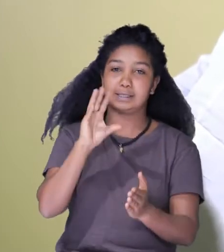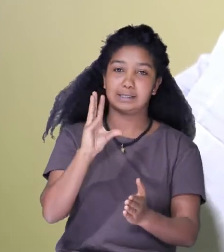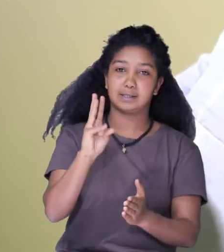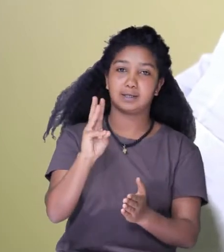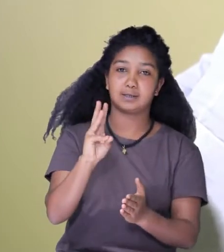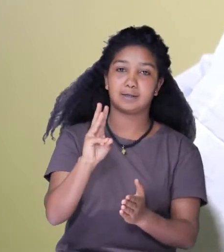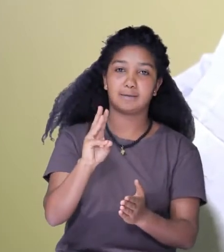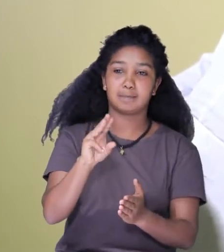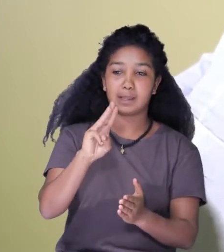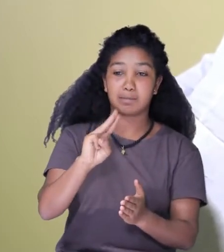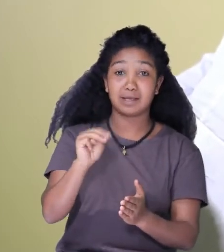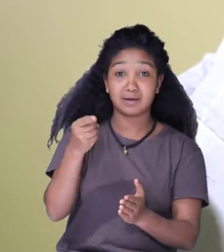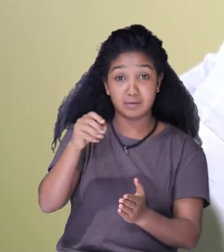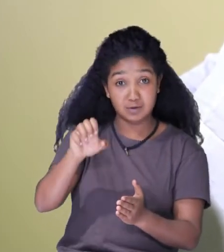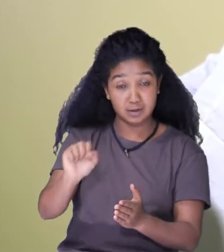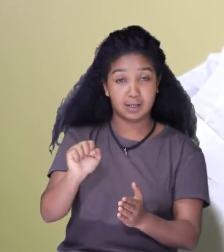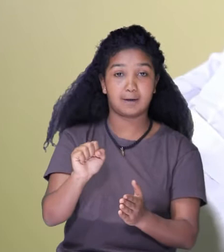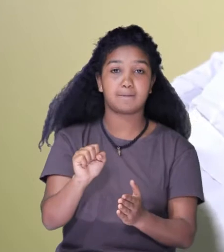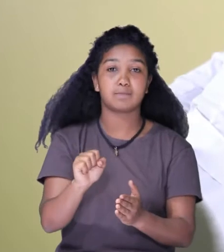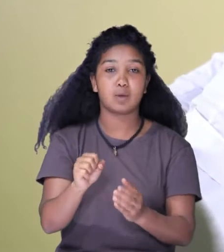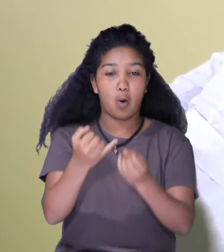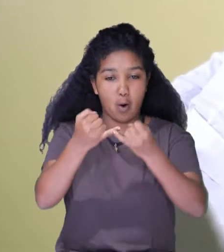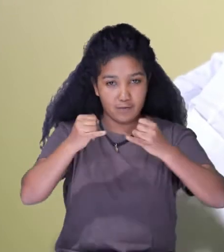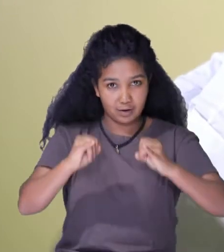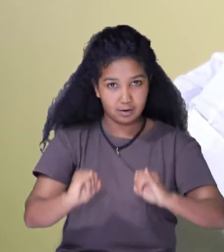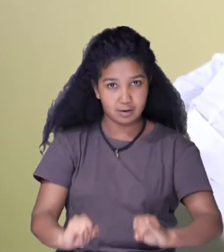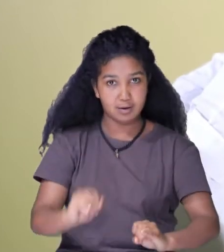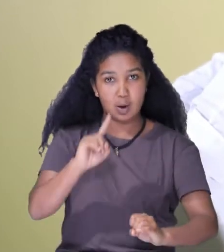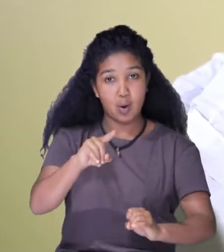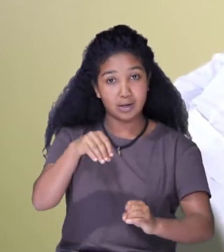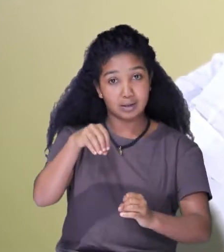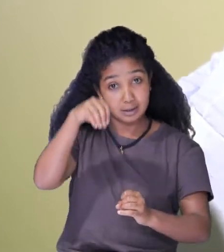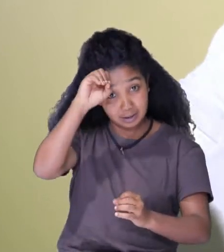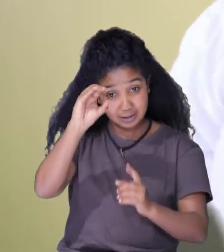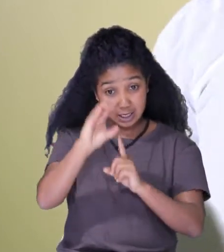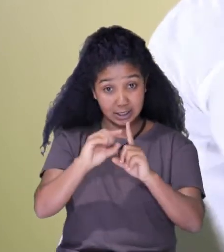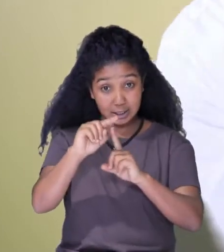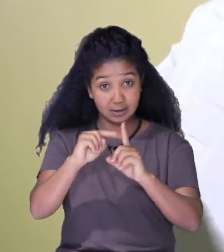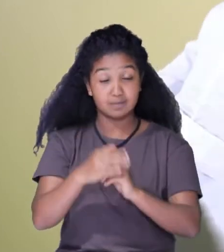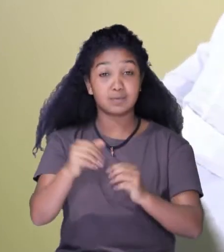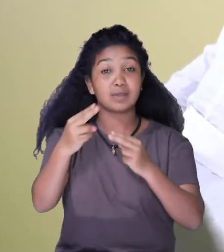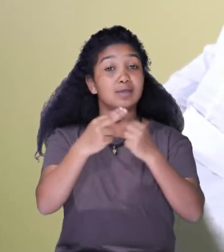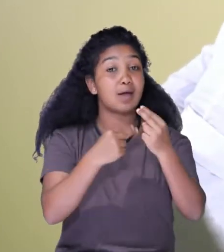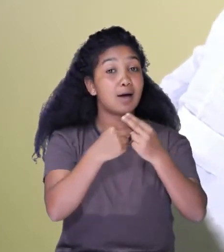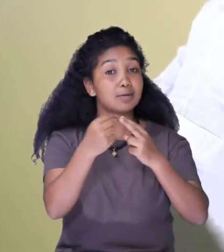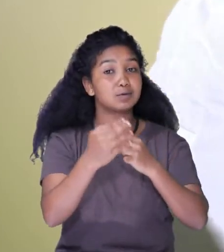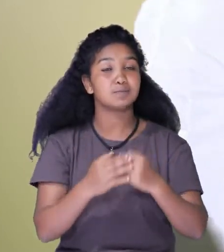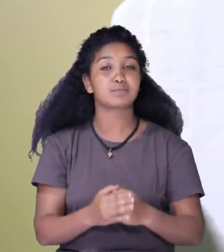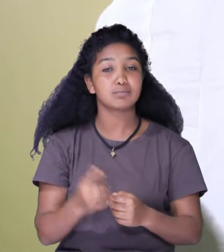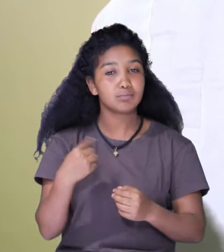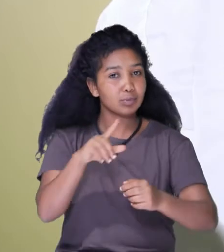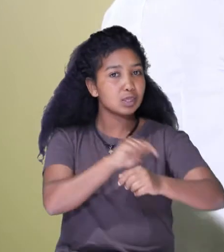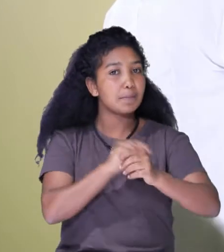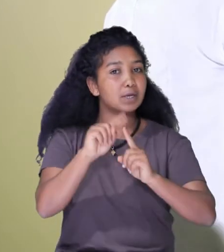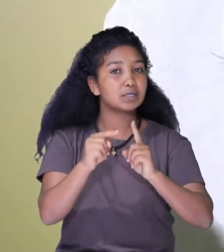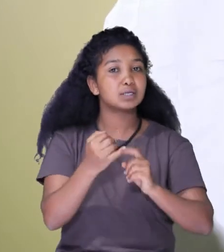0.6 meter per second over 1 degree Celsius times our